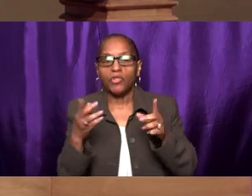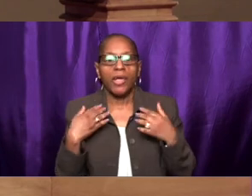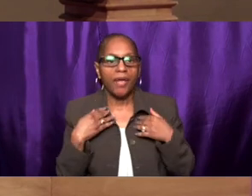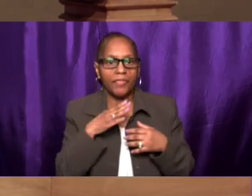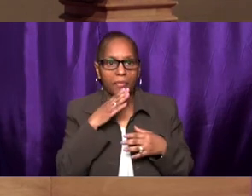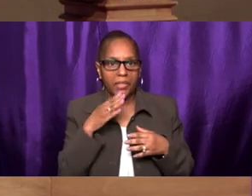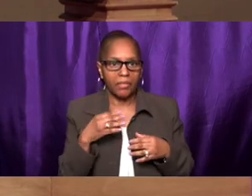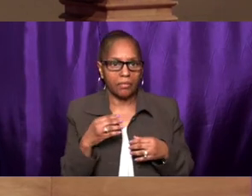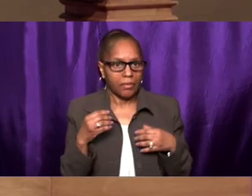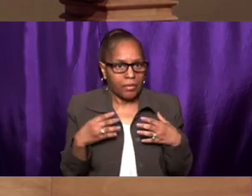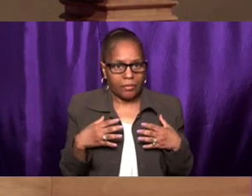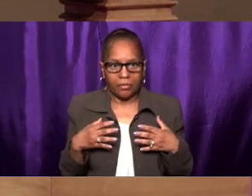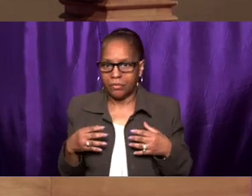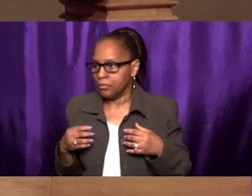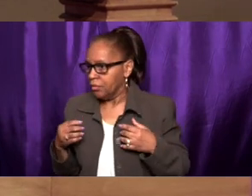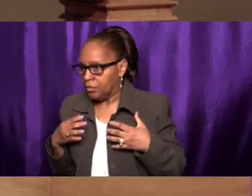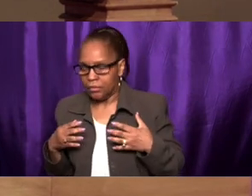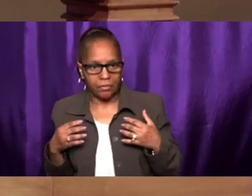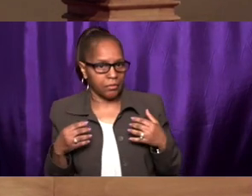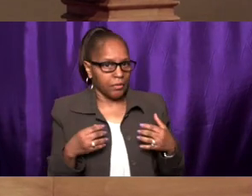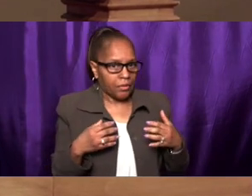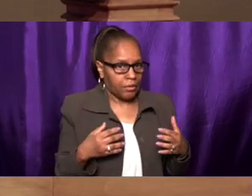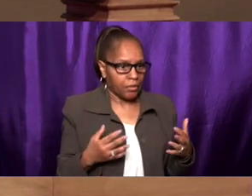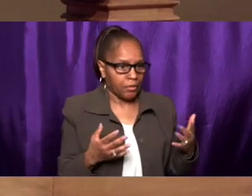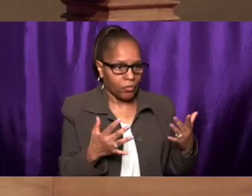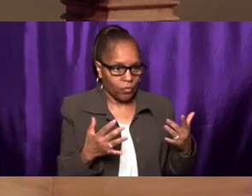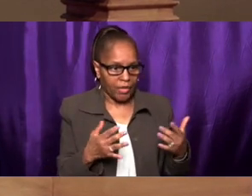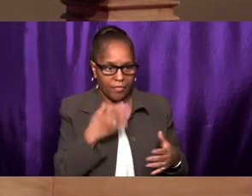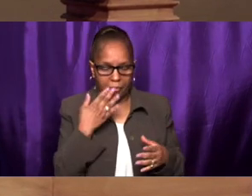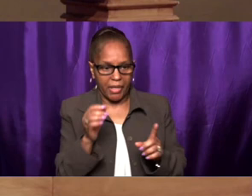be a chicken waiting for the valley to appear.